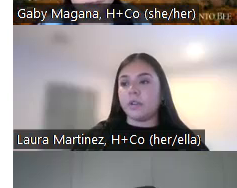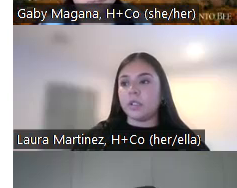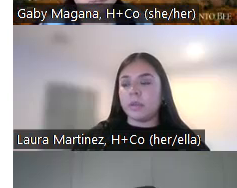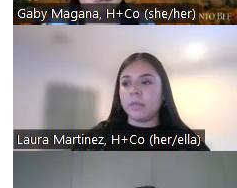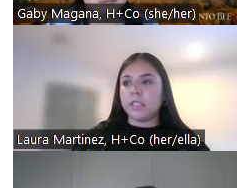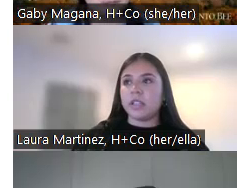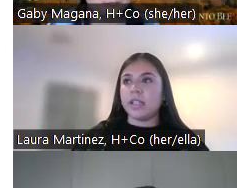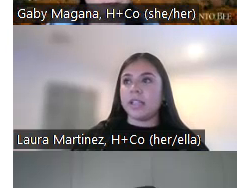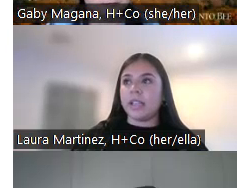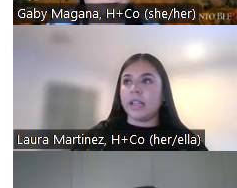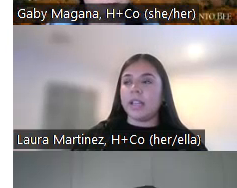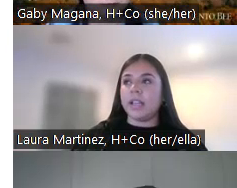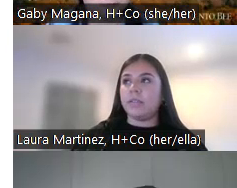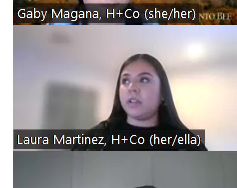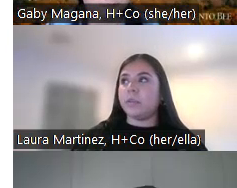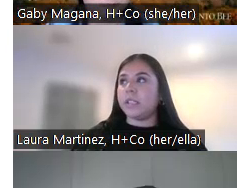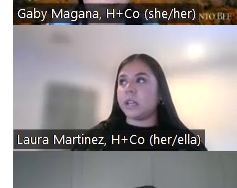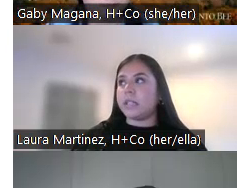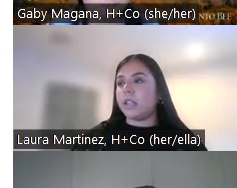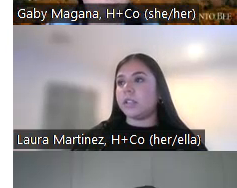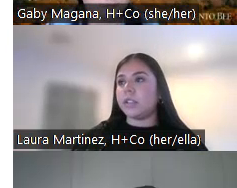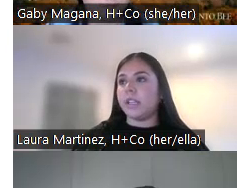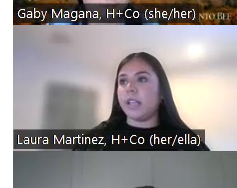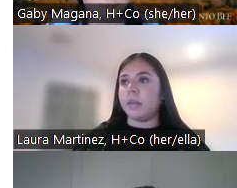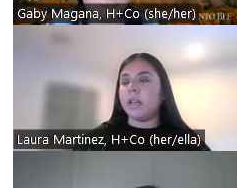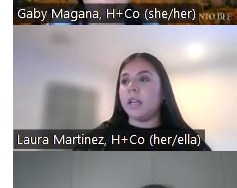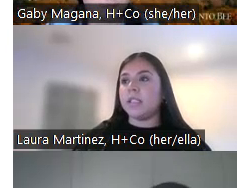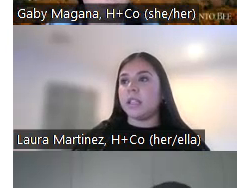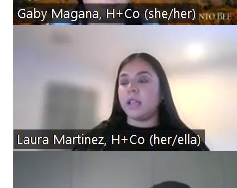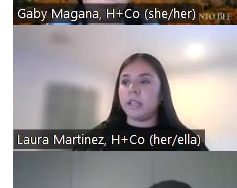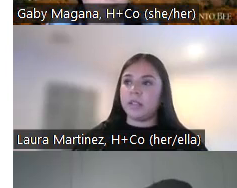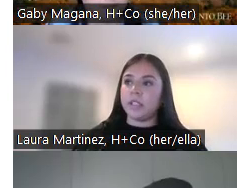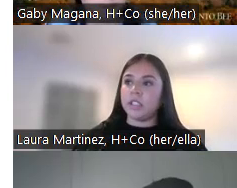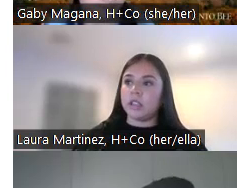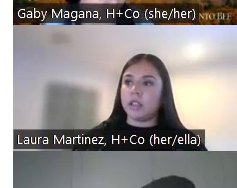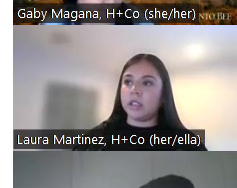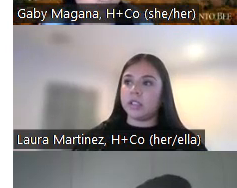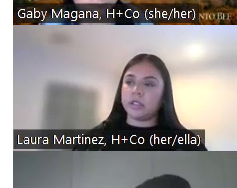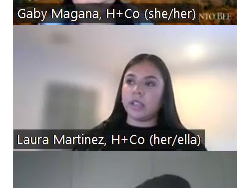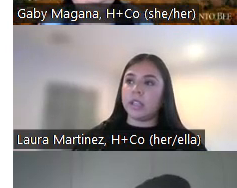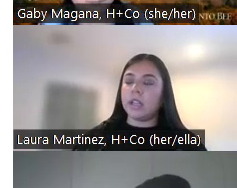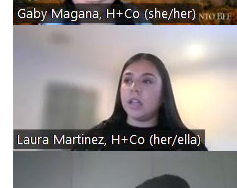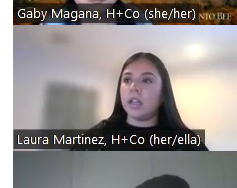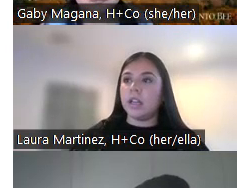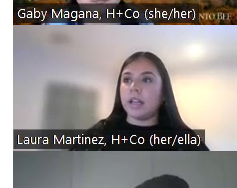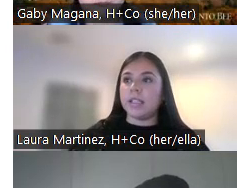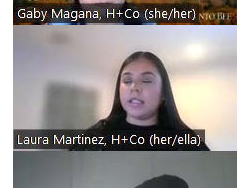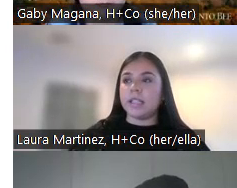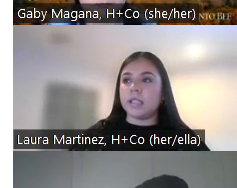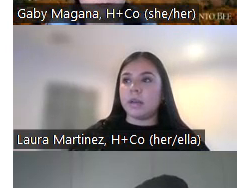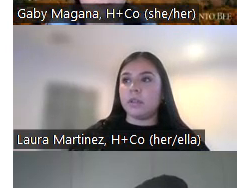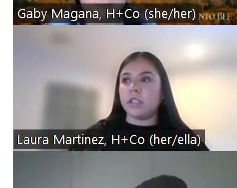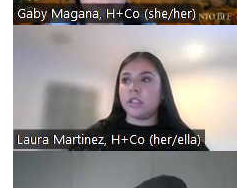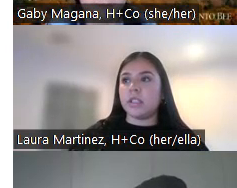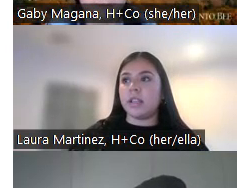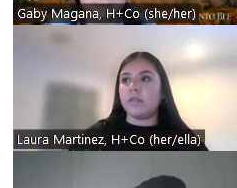Again, for folks who may be trickling in, if you could please update your screen name to the naming convention on the screen. Again,